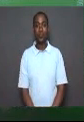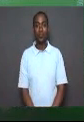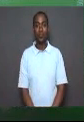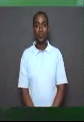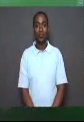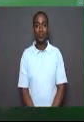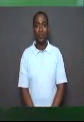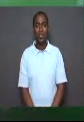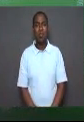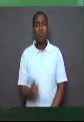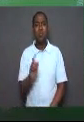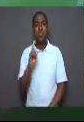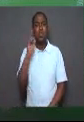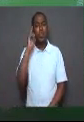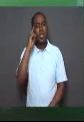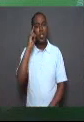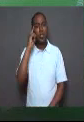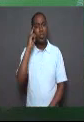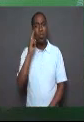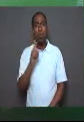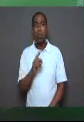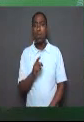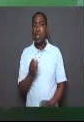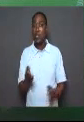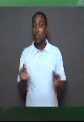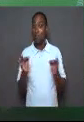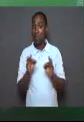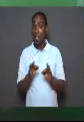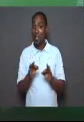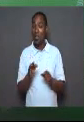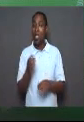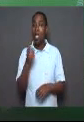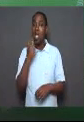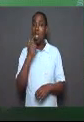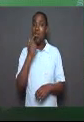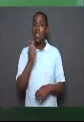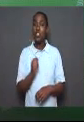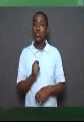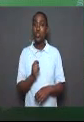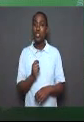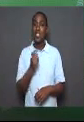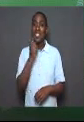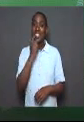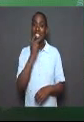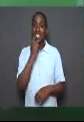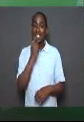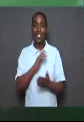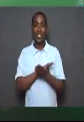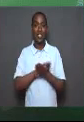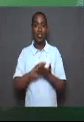Why do you think it is important to keep your mouth and teeth